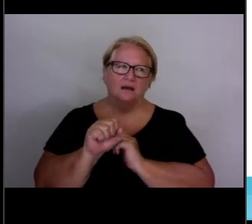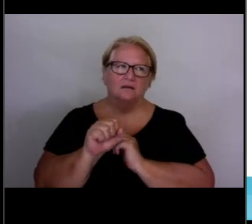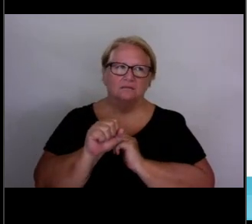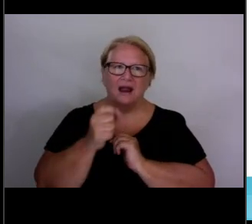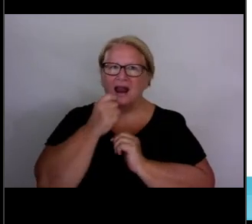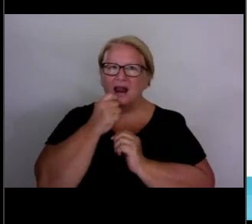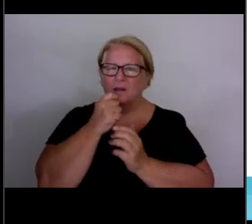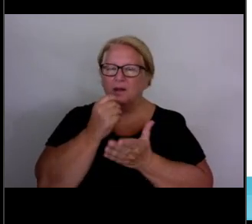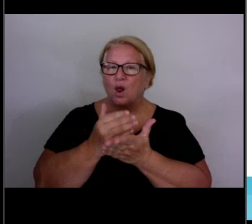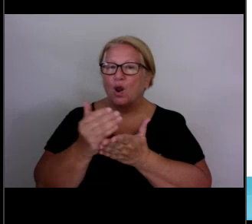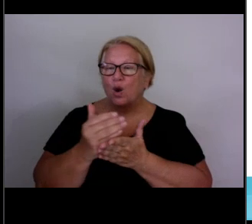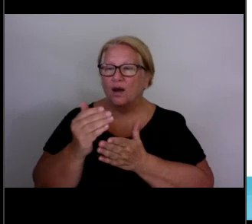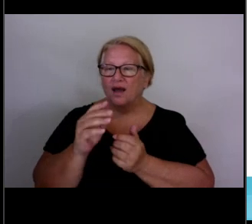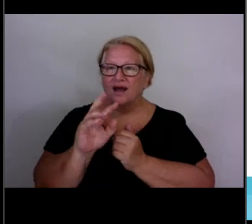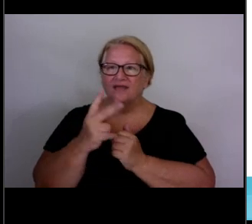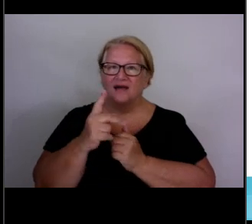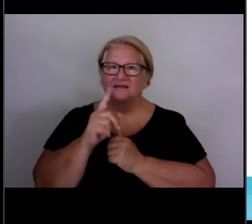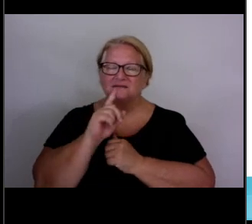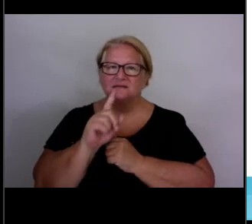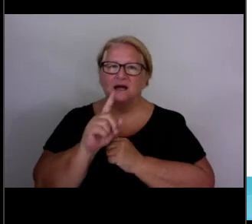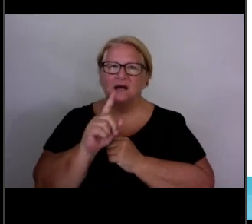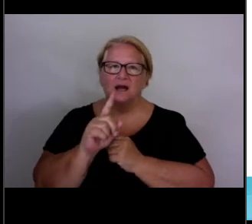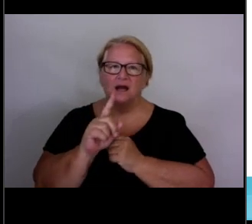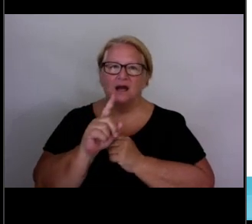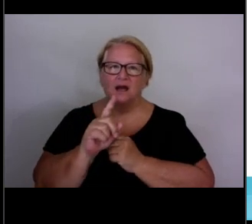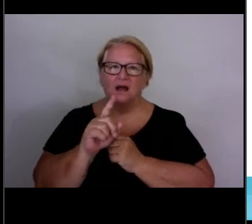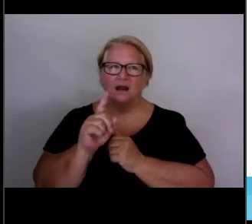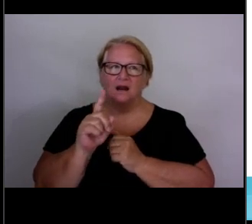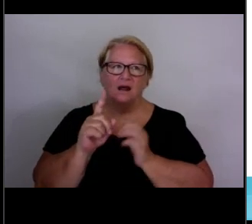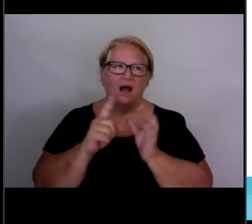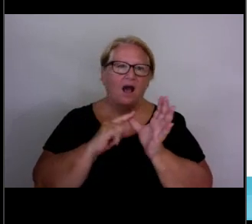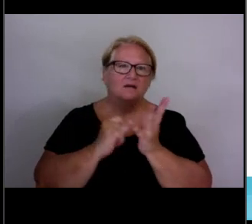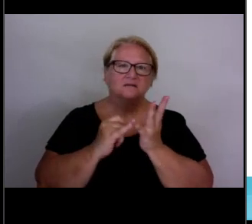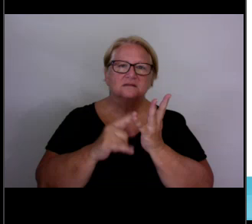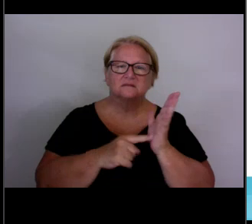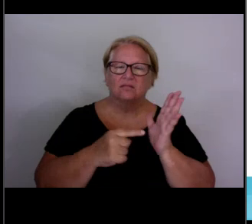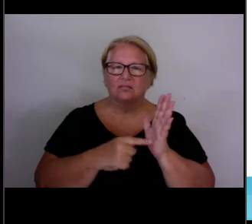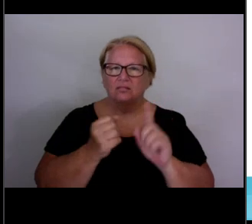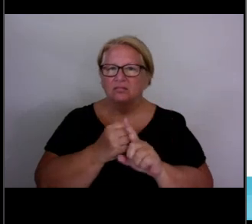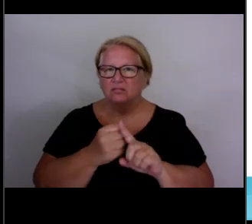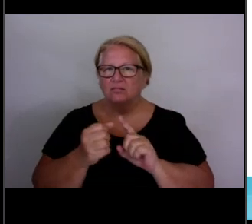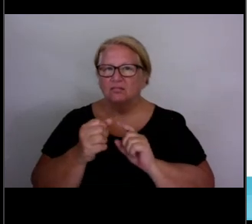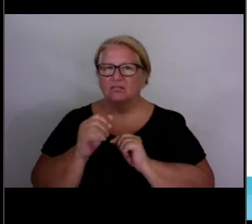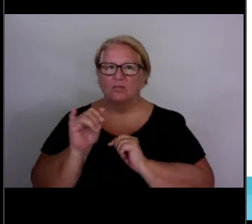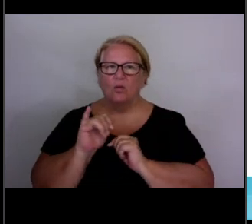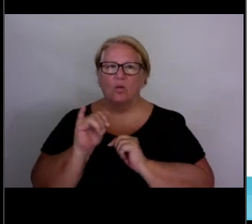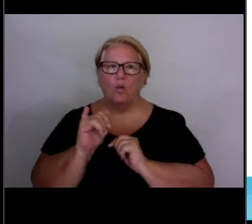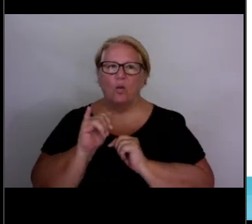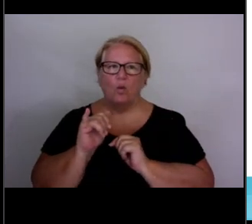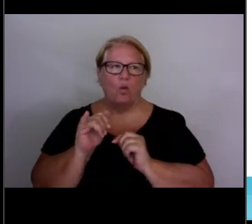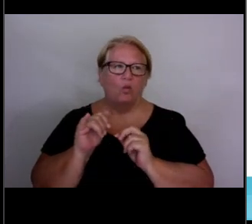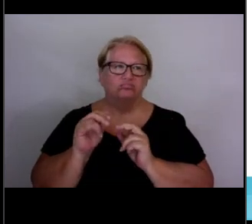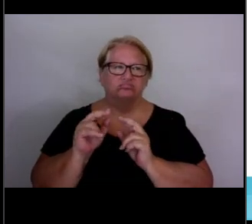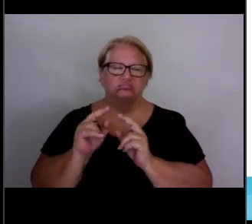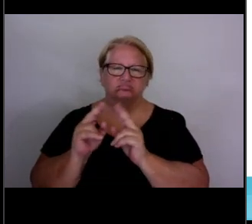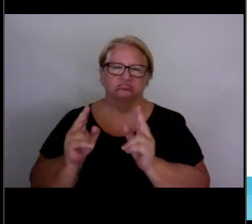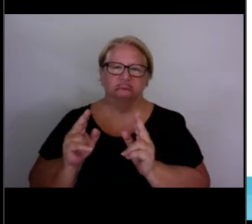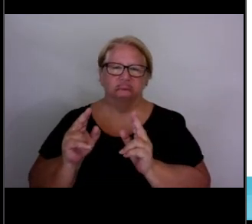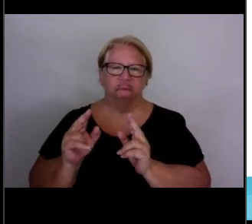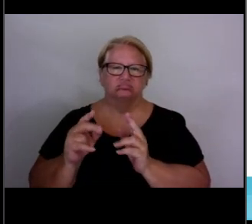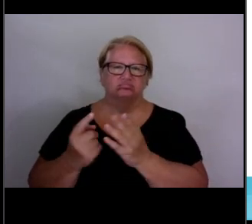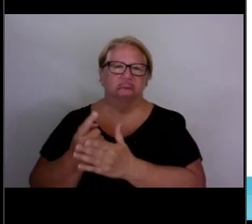longer than, say, an assault or say a property offence. Emma, I